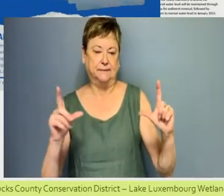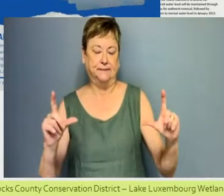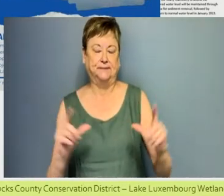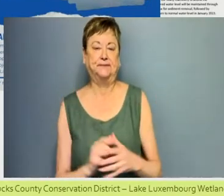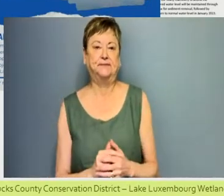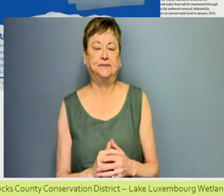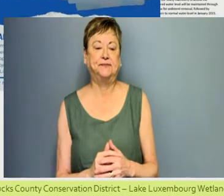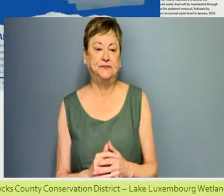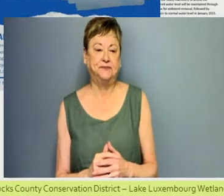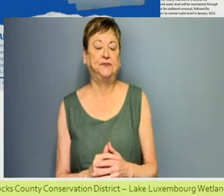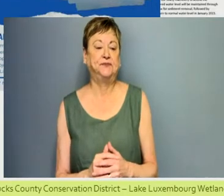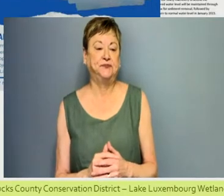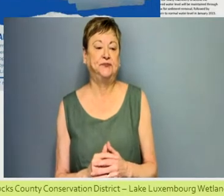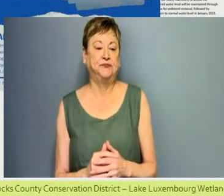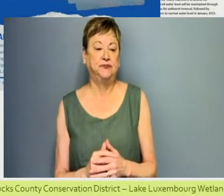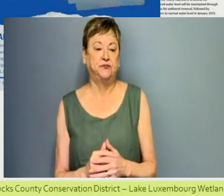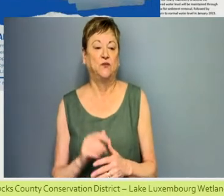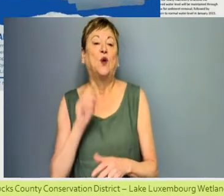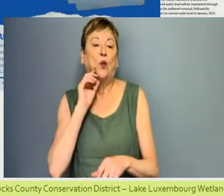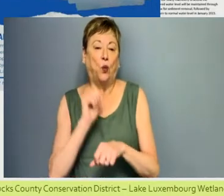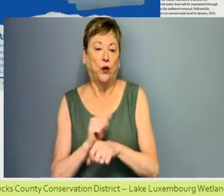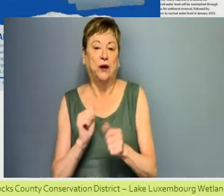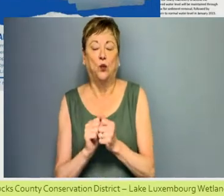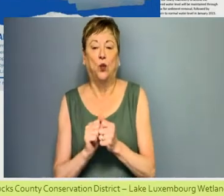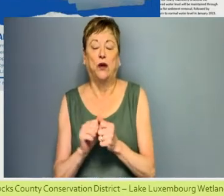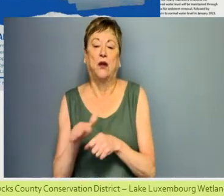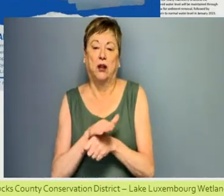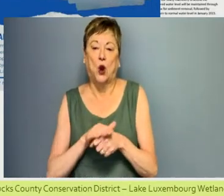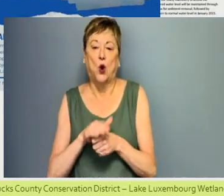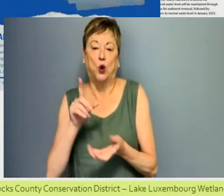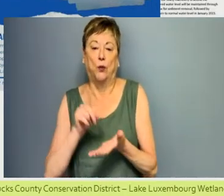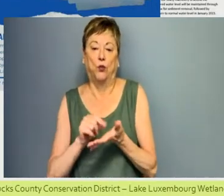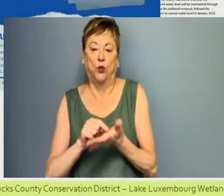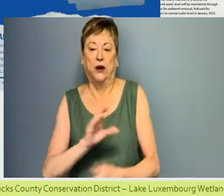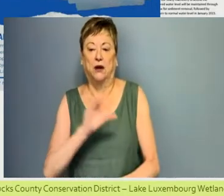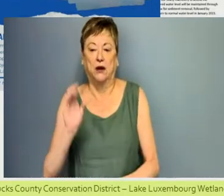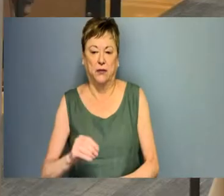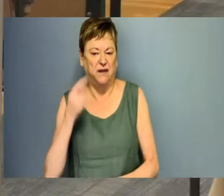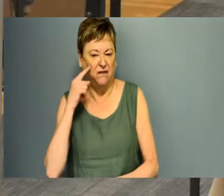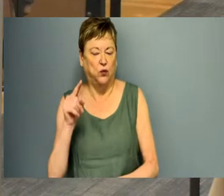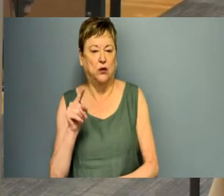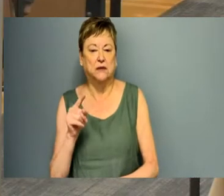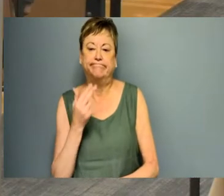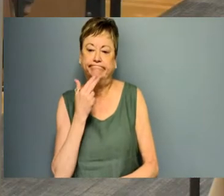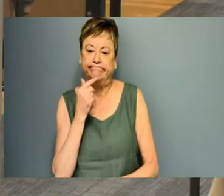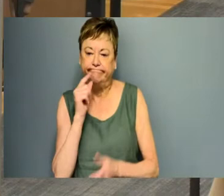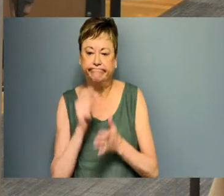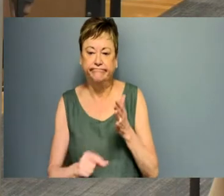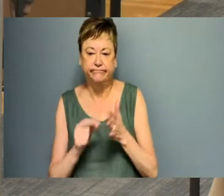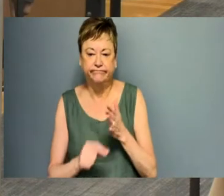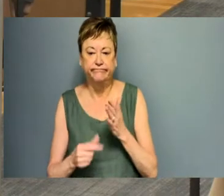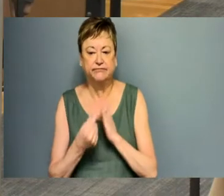I'm going to be working with the local print media to see if we can get small articles posted just so people know what's going on.